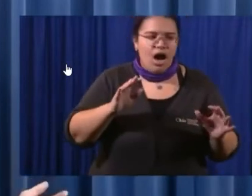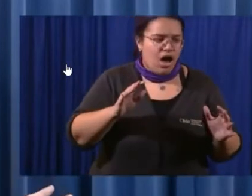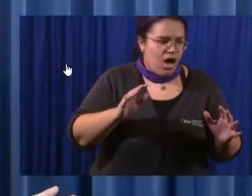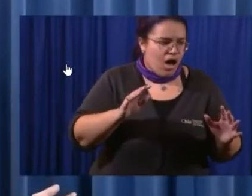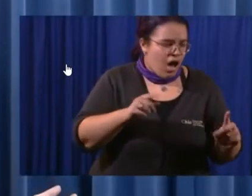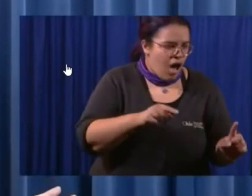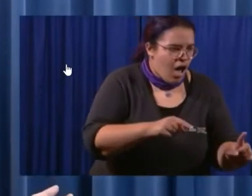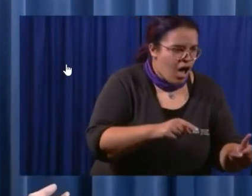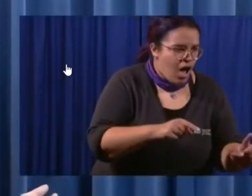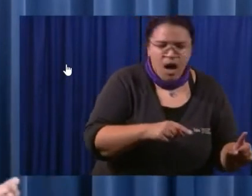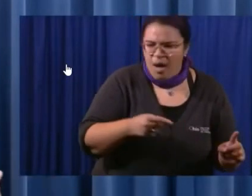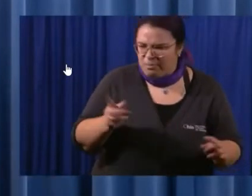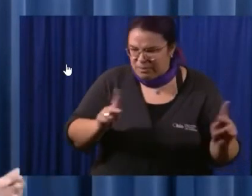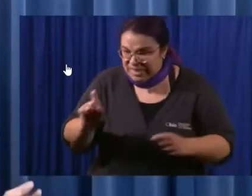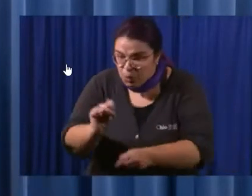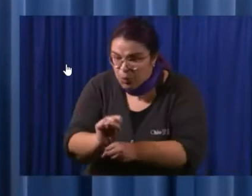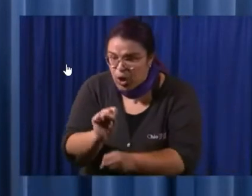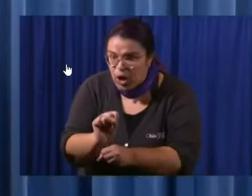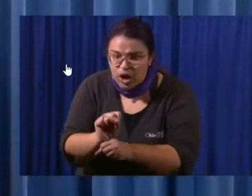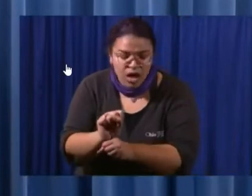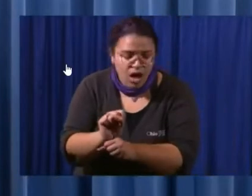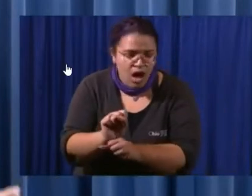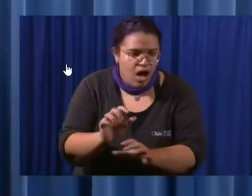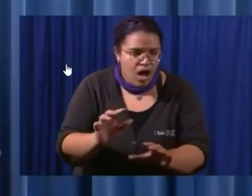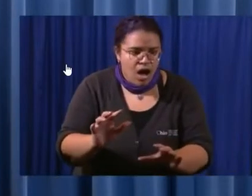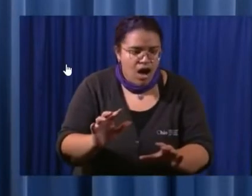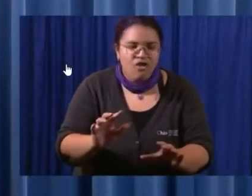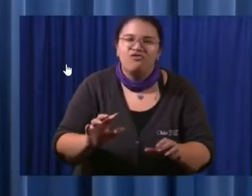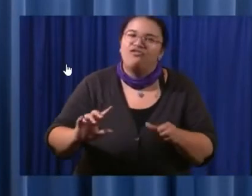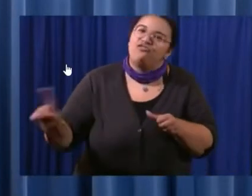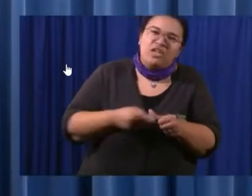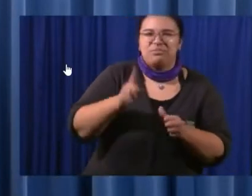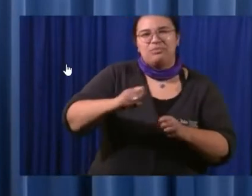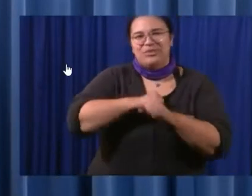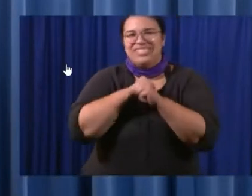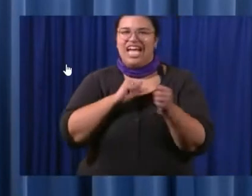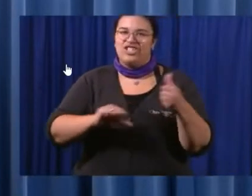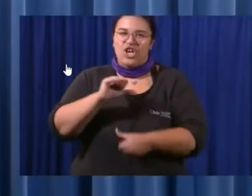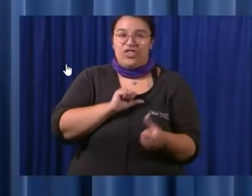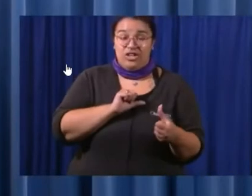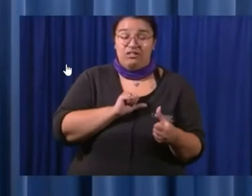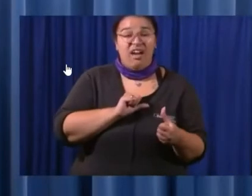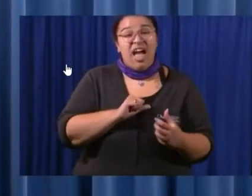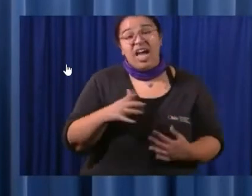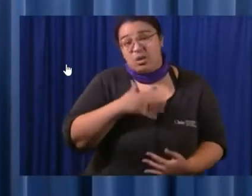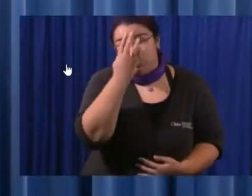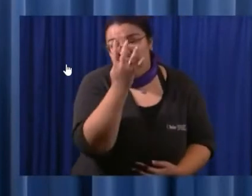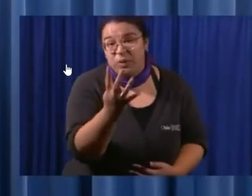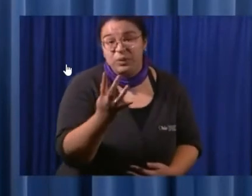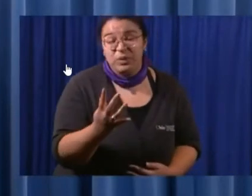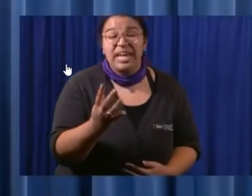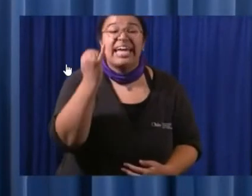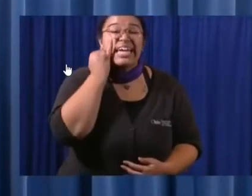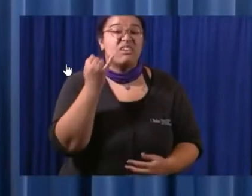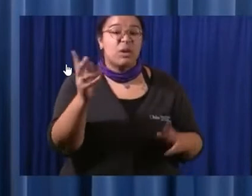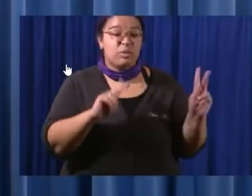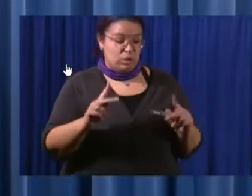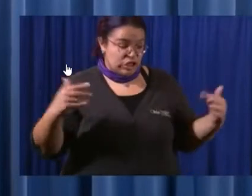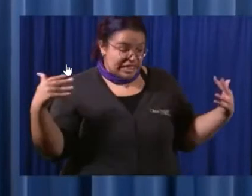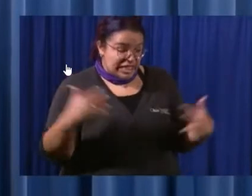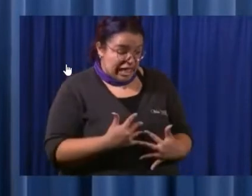going to order? Well, whether I order anything or not, I will tell you, if people are scared and the virus is